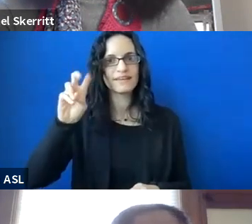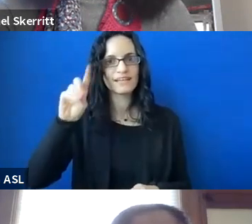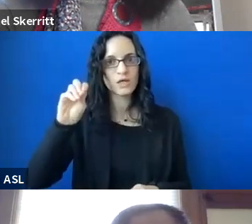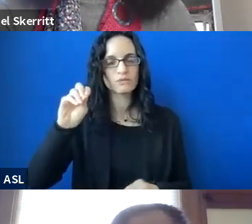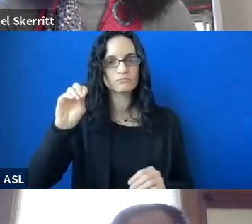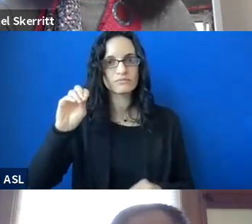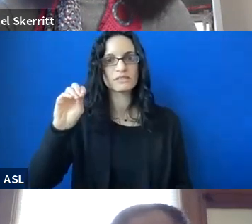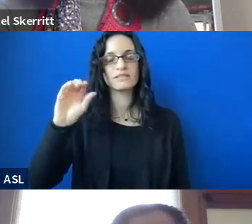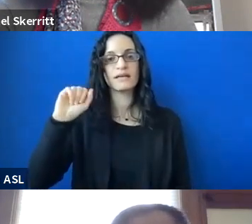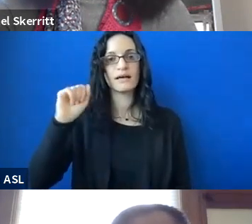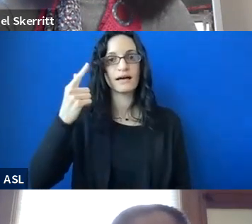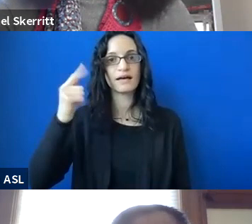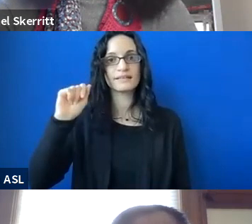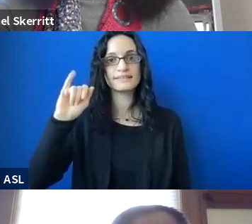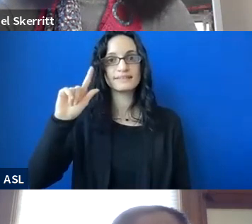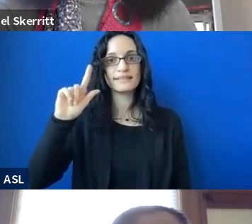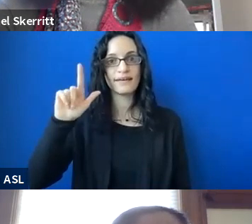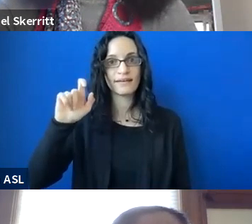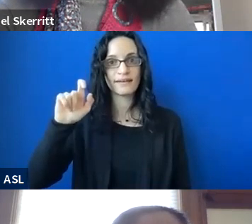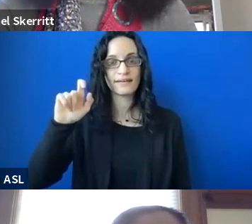Ms. Aguirre?